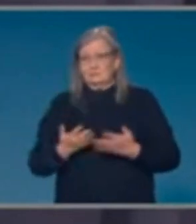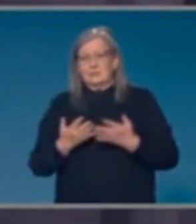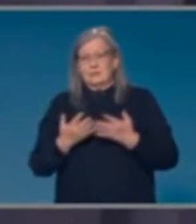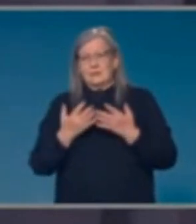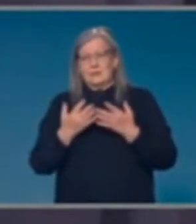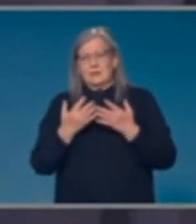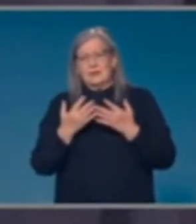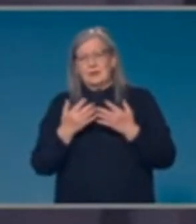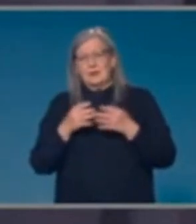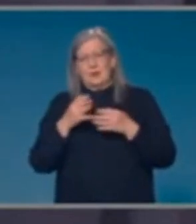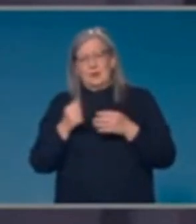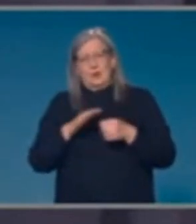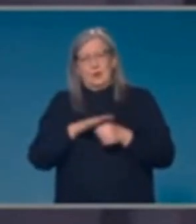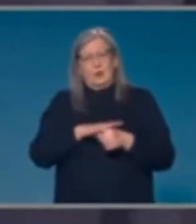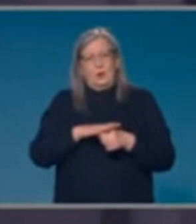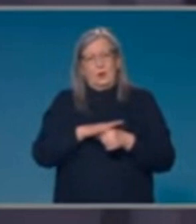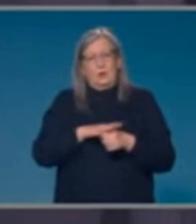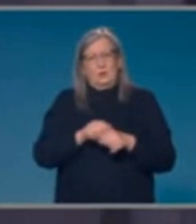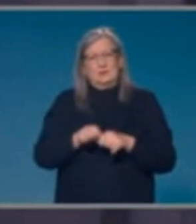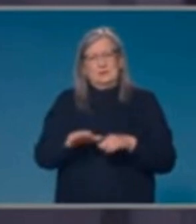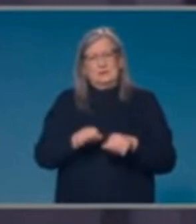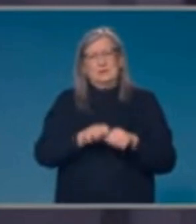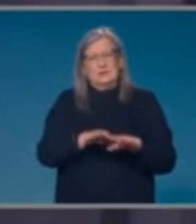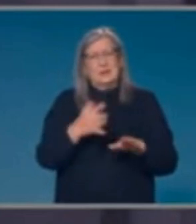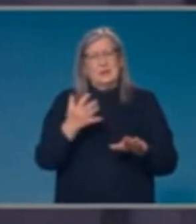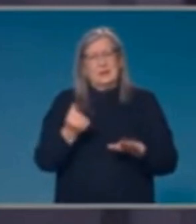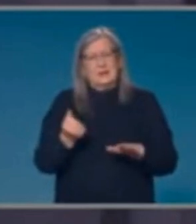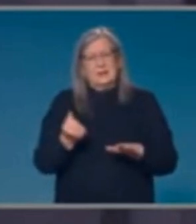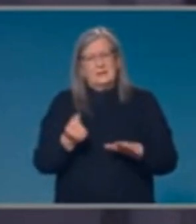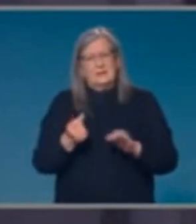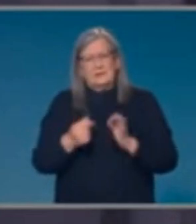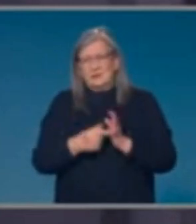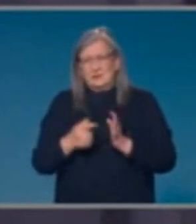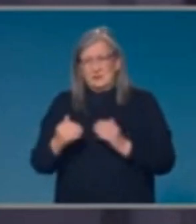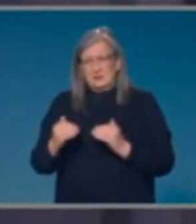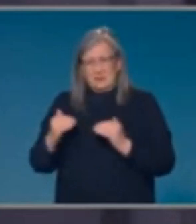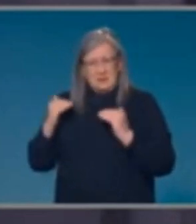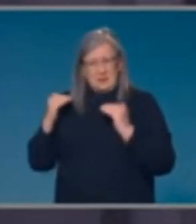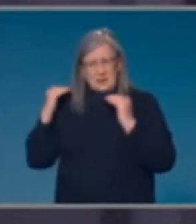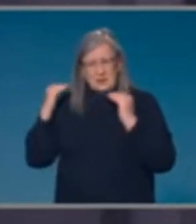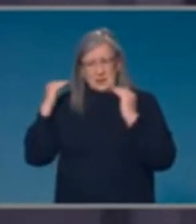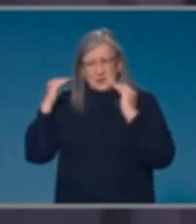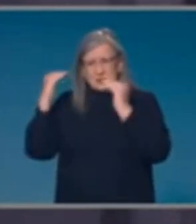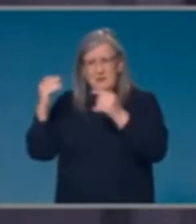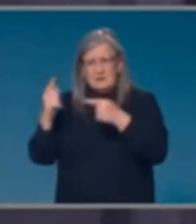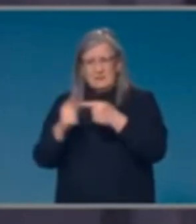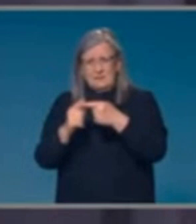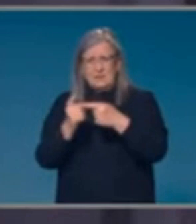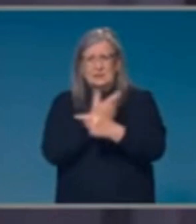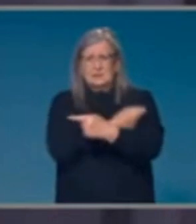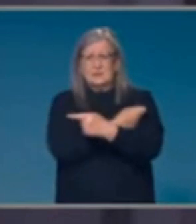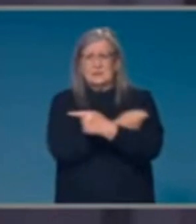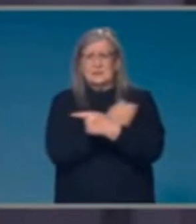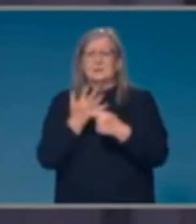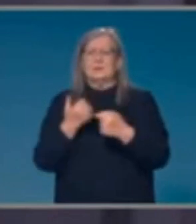local transmission now, they are getting very high first dose vaccination rates, and that gives a range of protection as well.